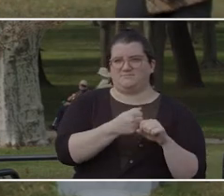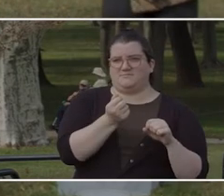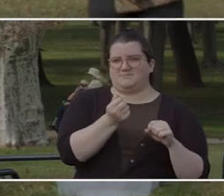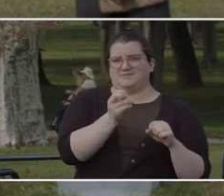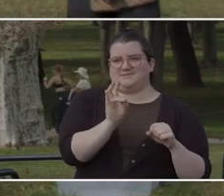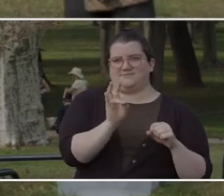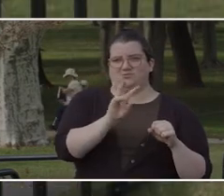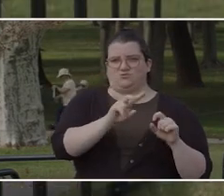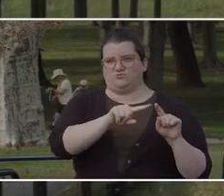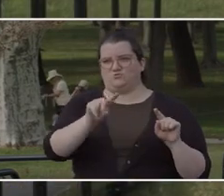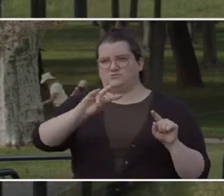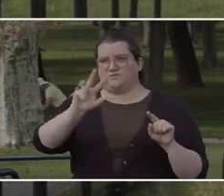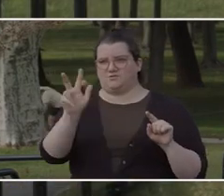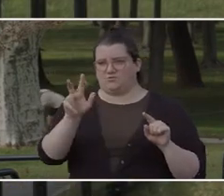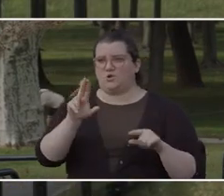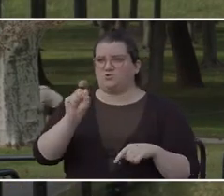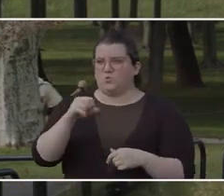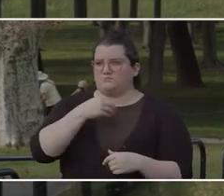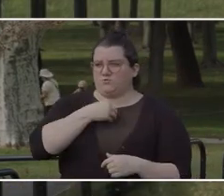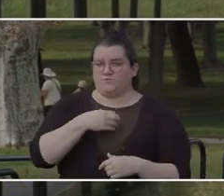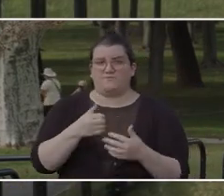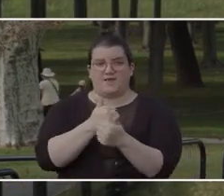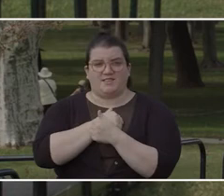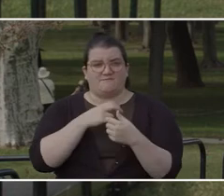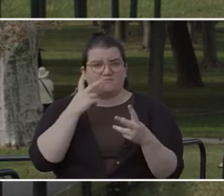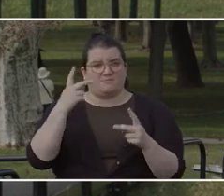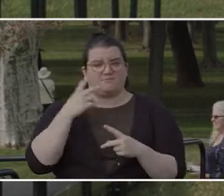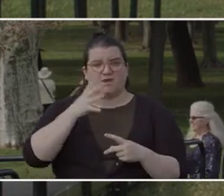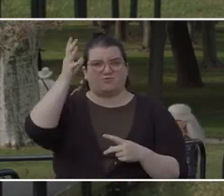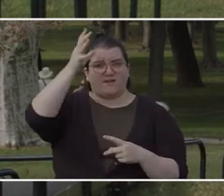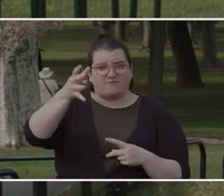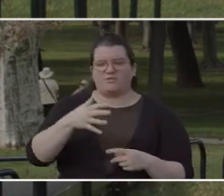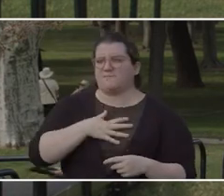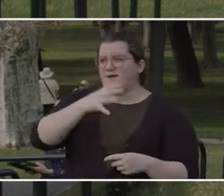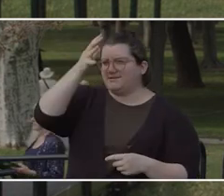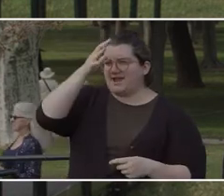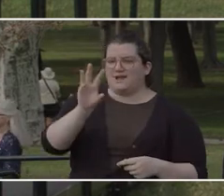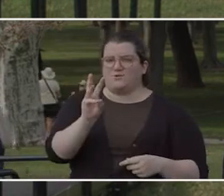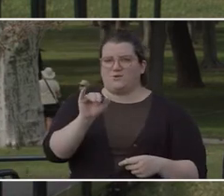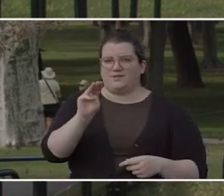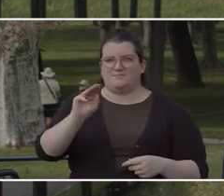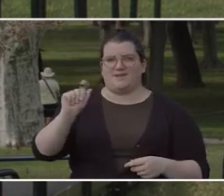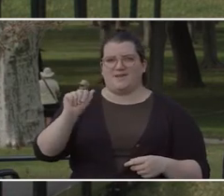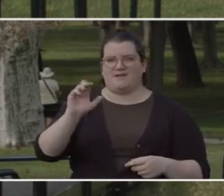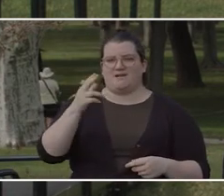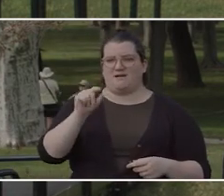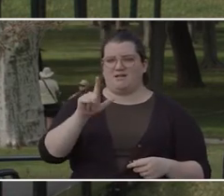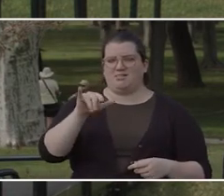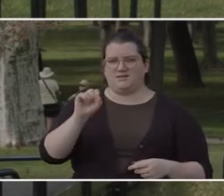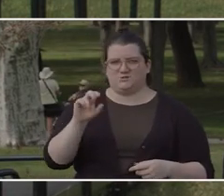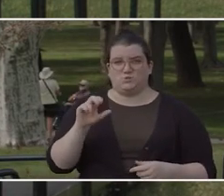Corps. In loving memory of my grandfather. My dad. William A. Collins. United States